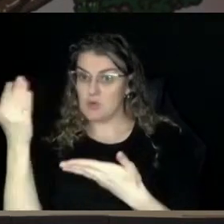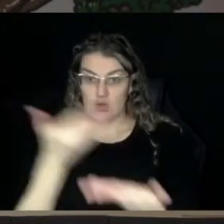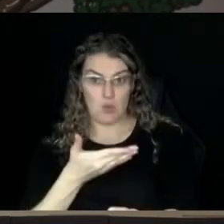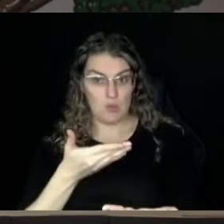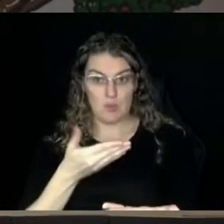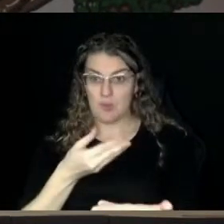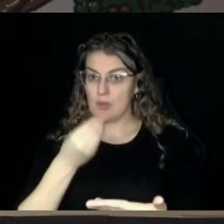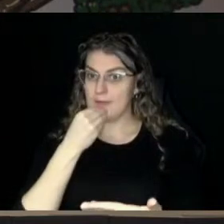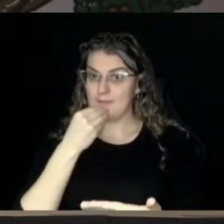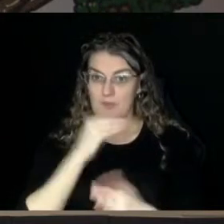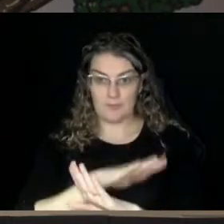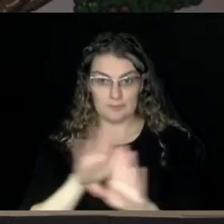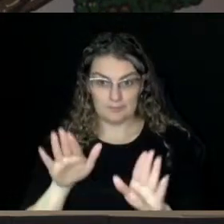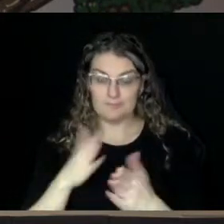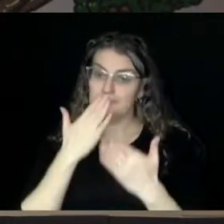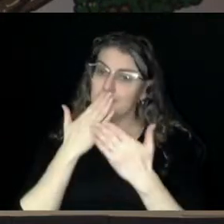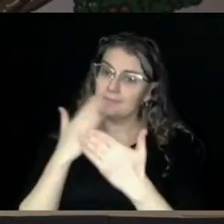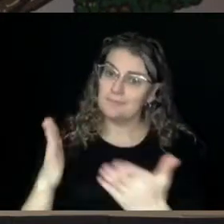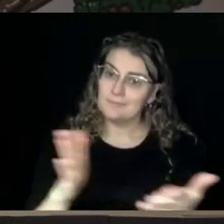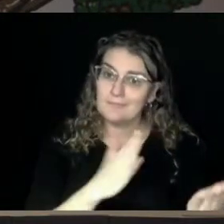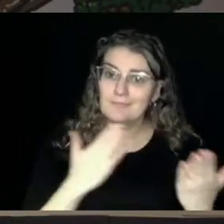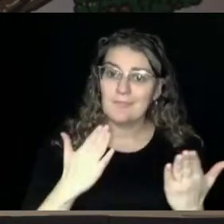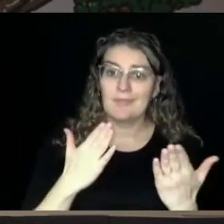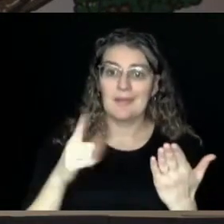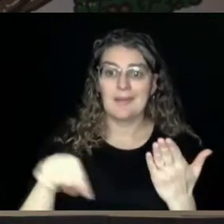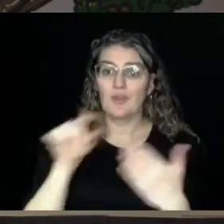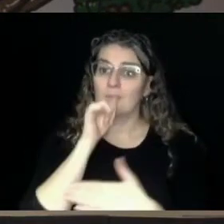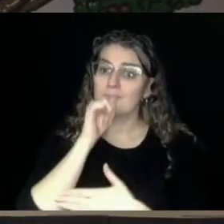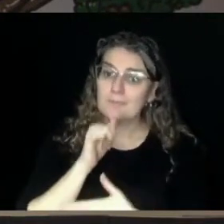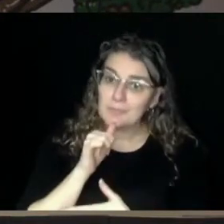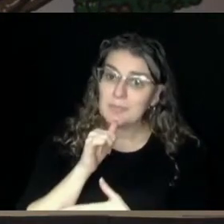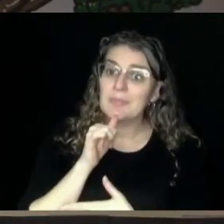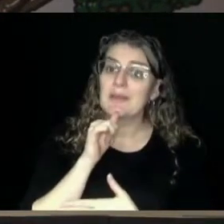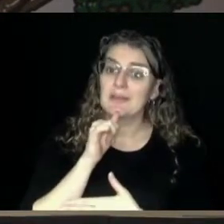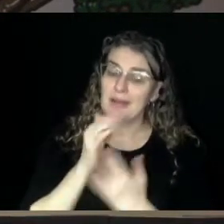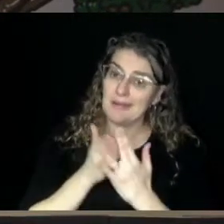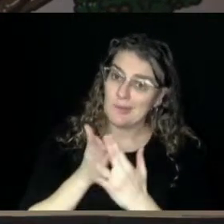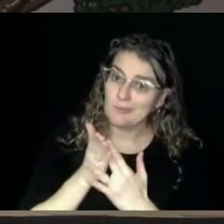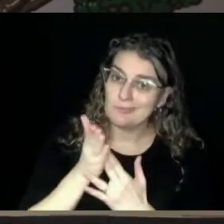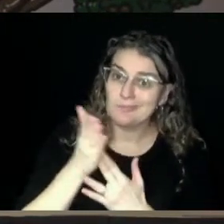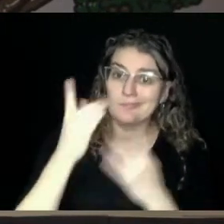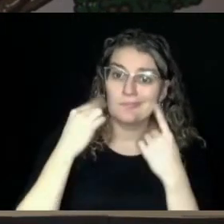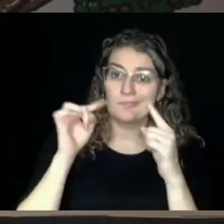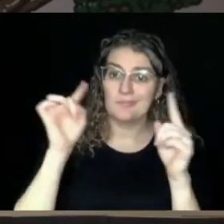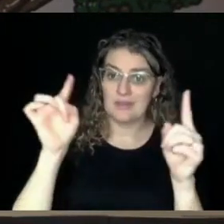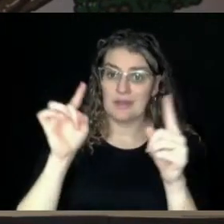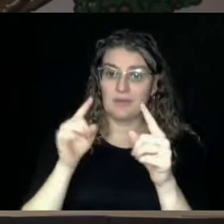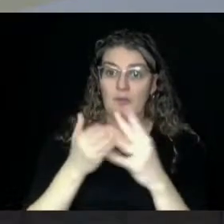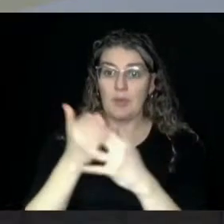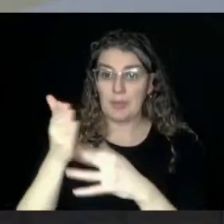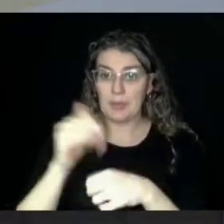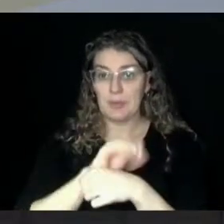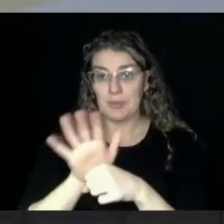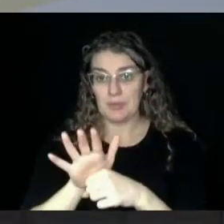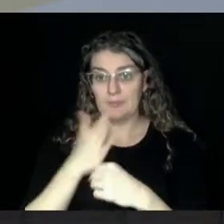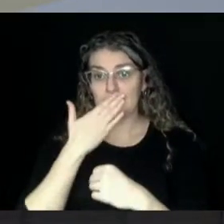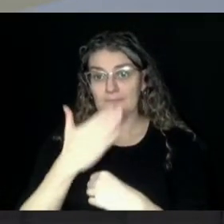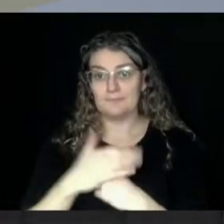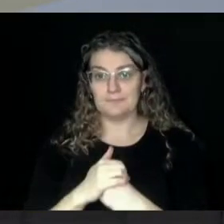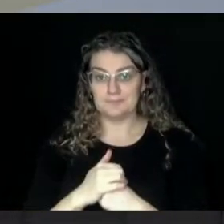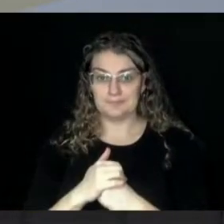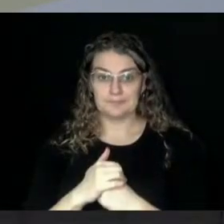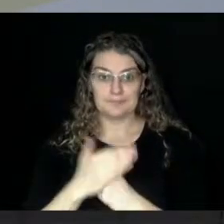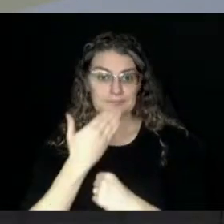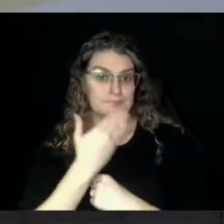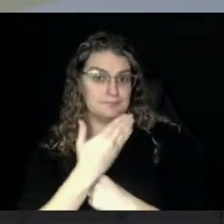attention to the ongoing public health measures as we navigate our way through this pandemic. Thank you. Thank you,